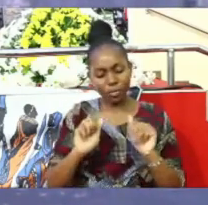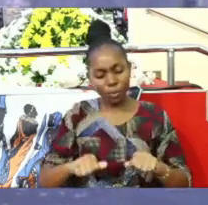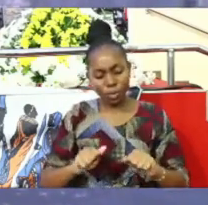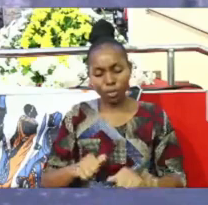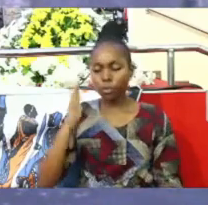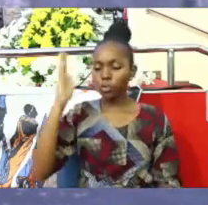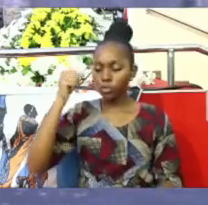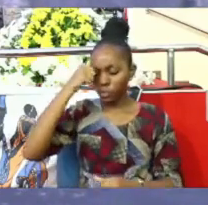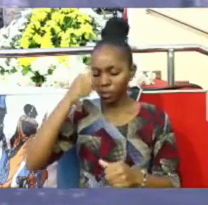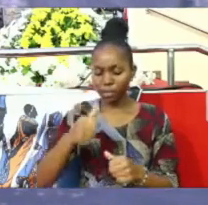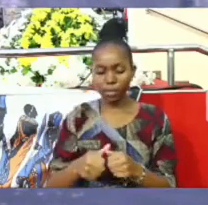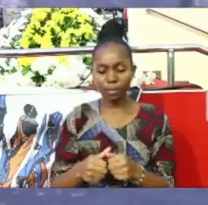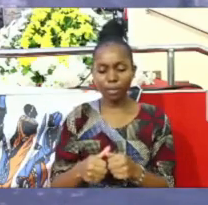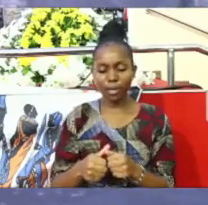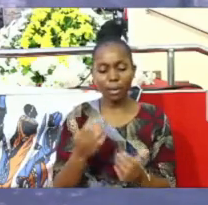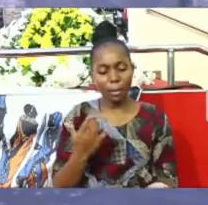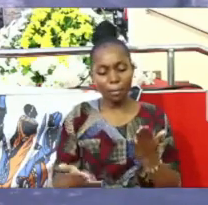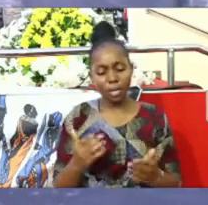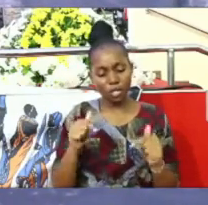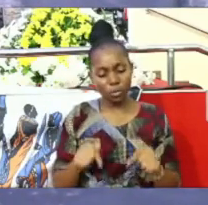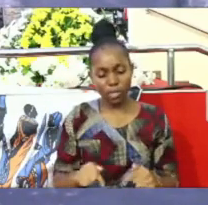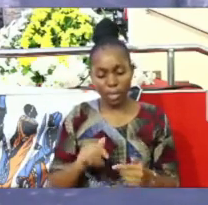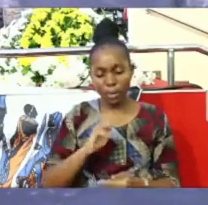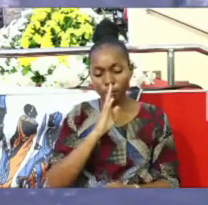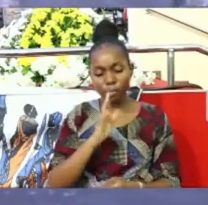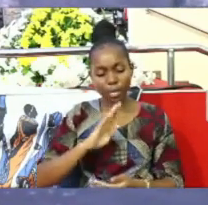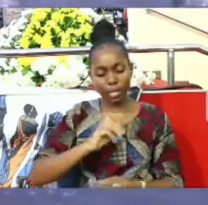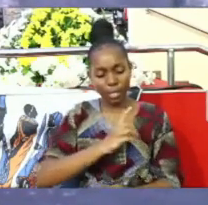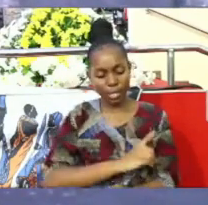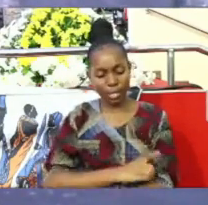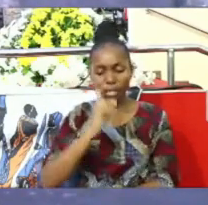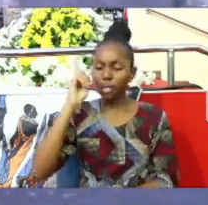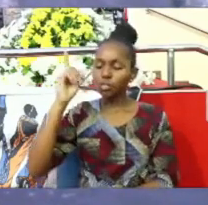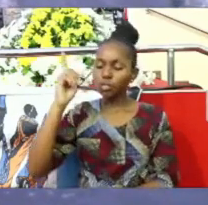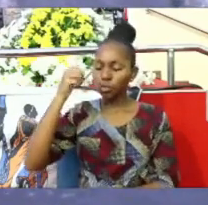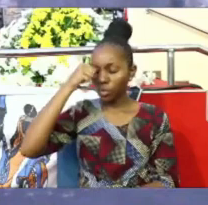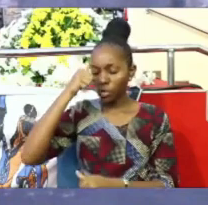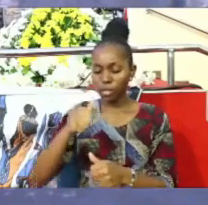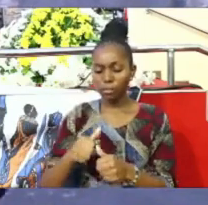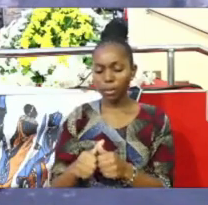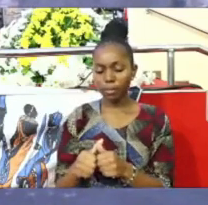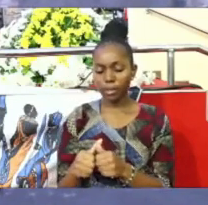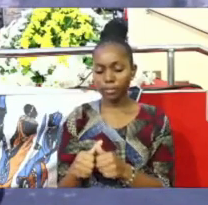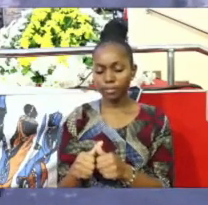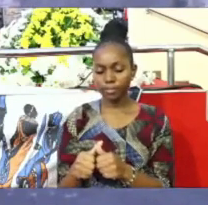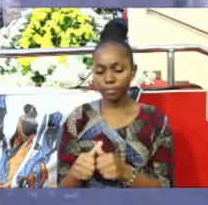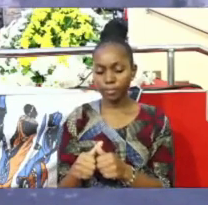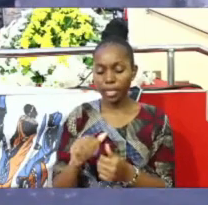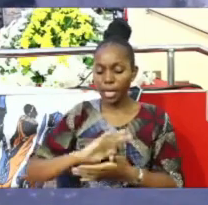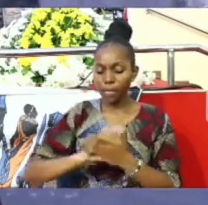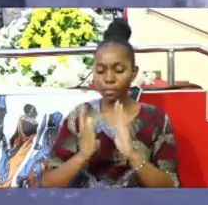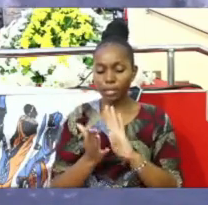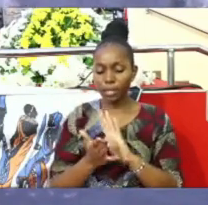be today. For you are saying that today is the day of salvation. May you come, O